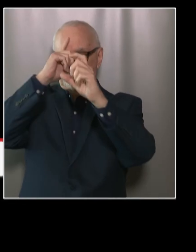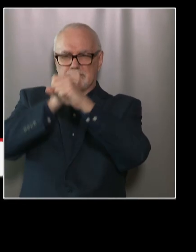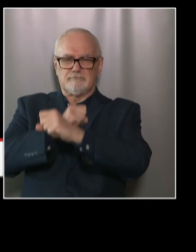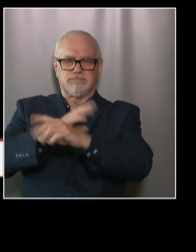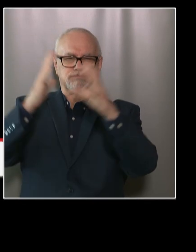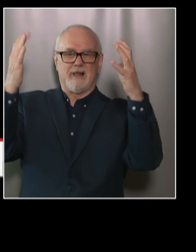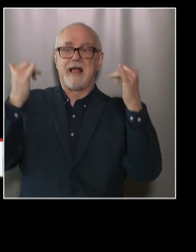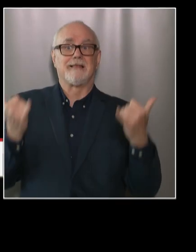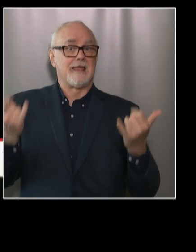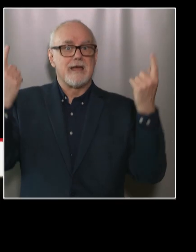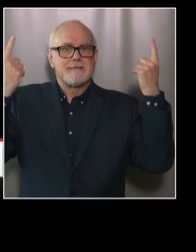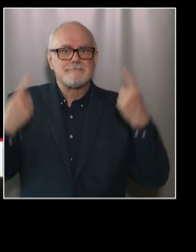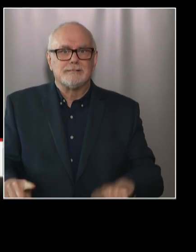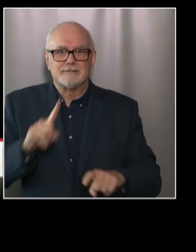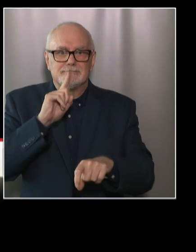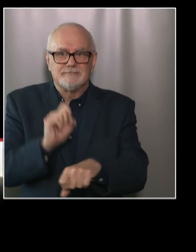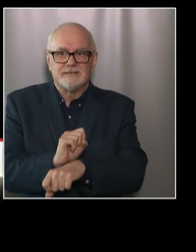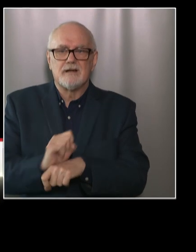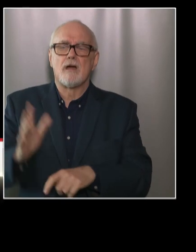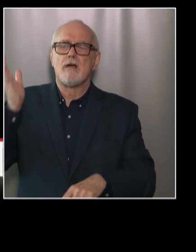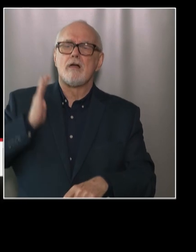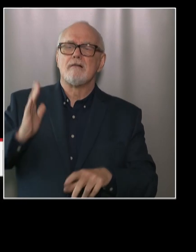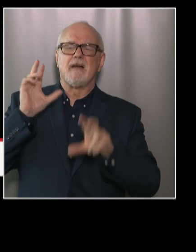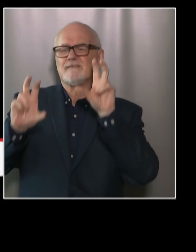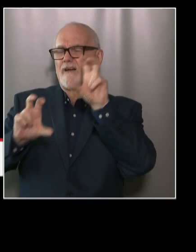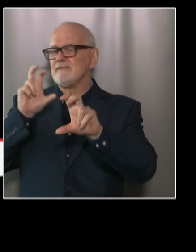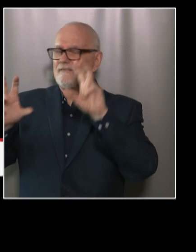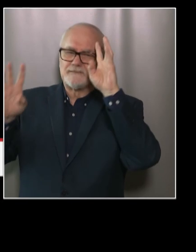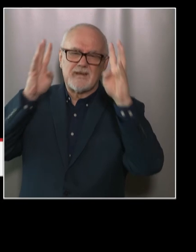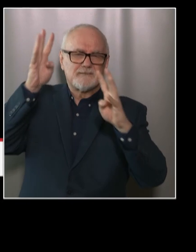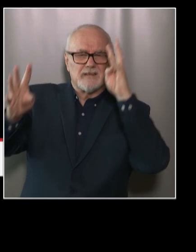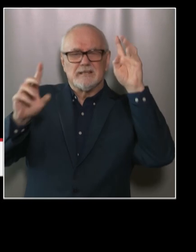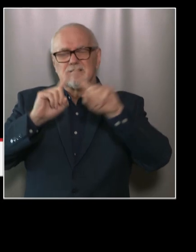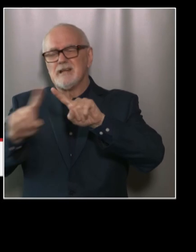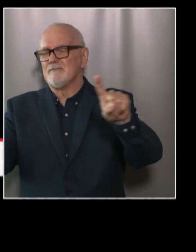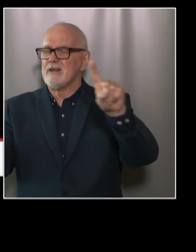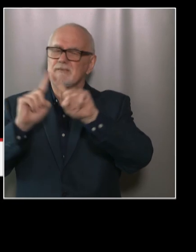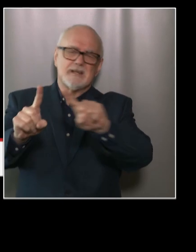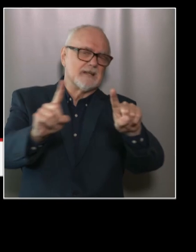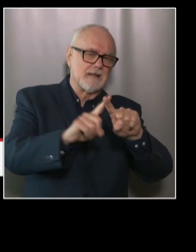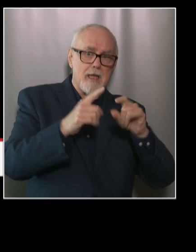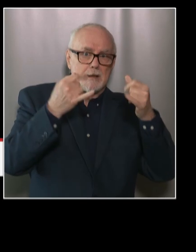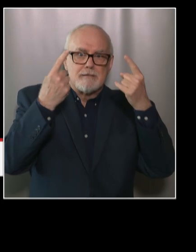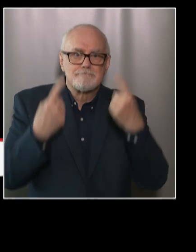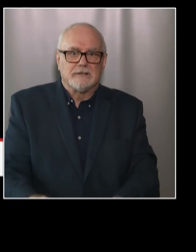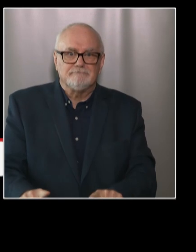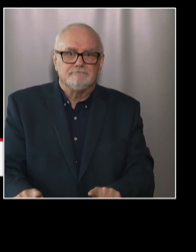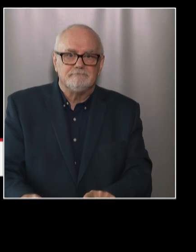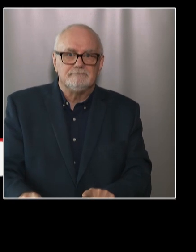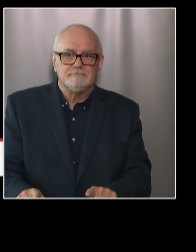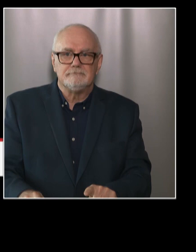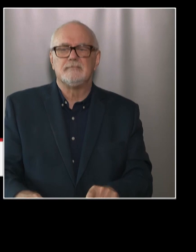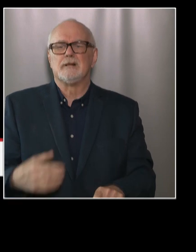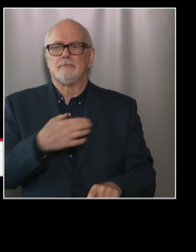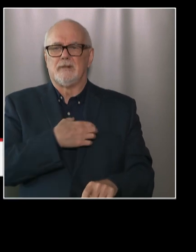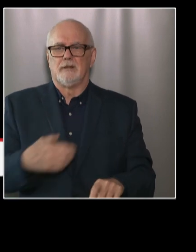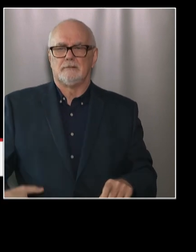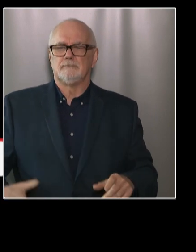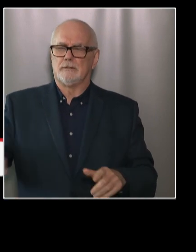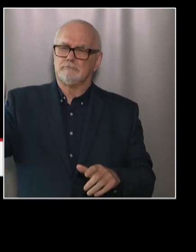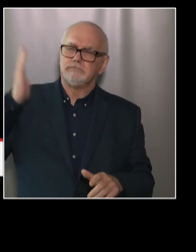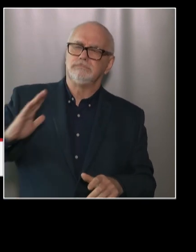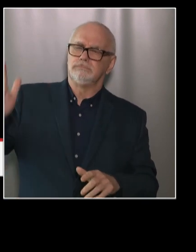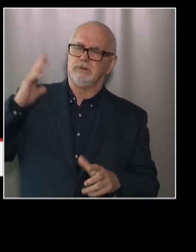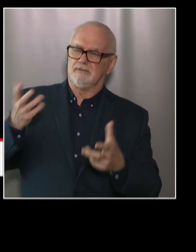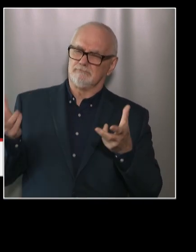growth. Under Mayor Bowser, the district has made the largest public investment in Ward 8 the Ward 8